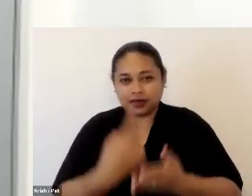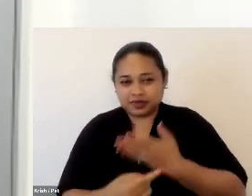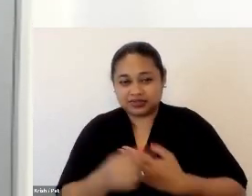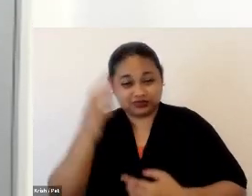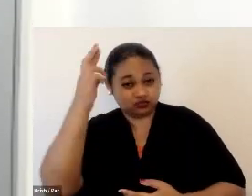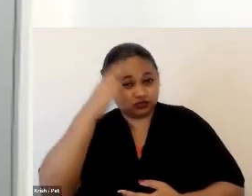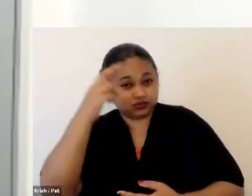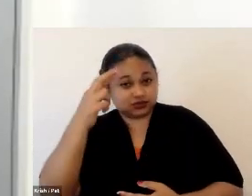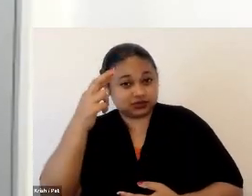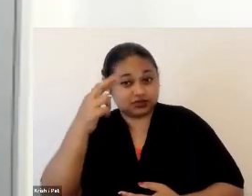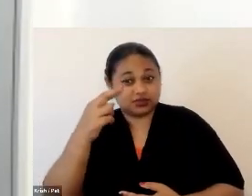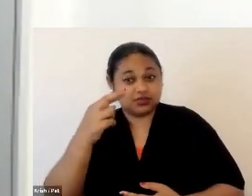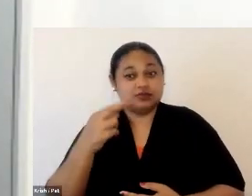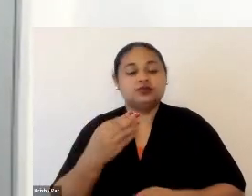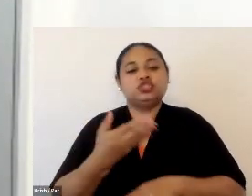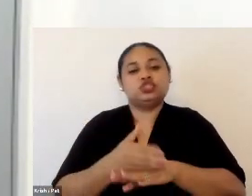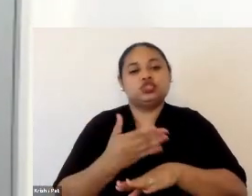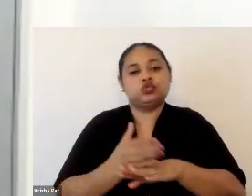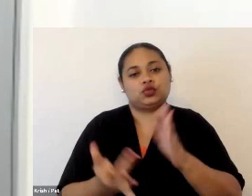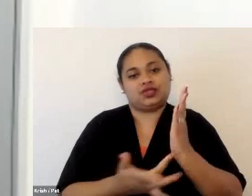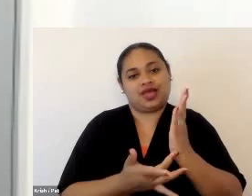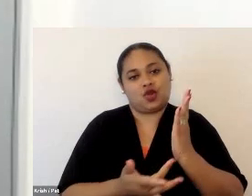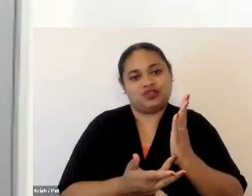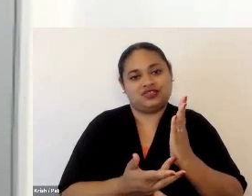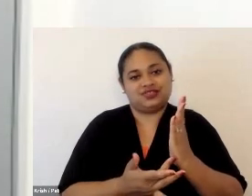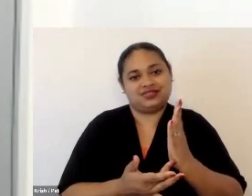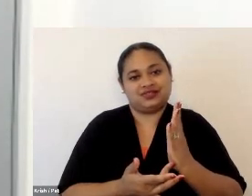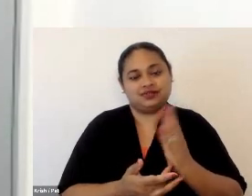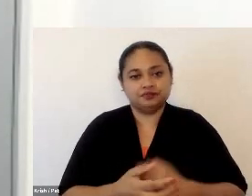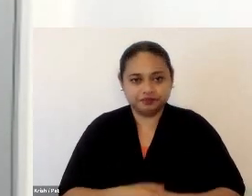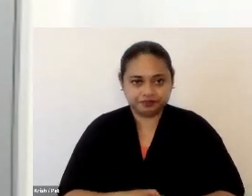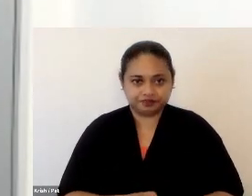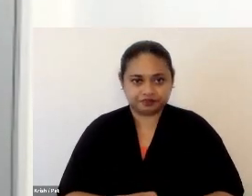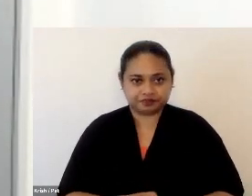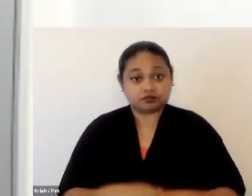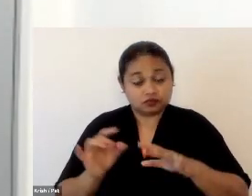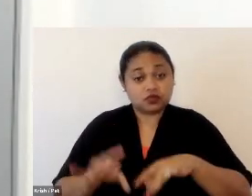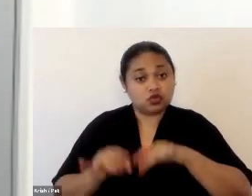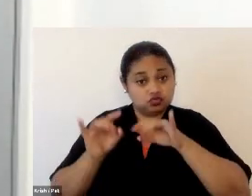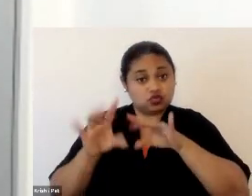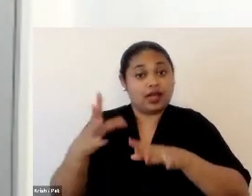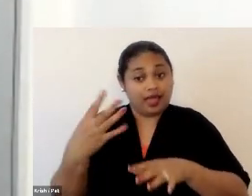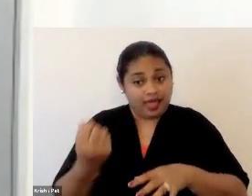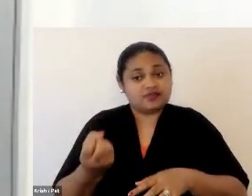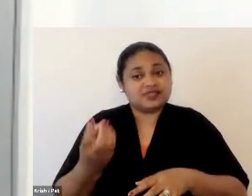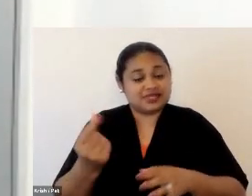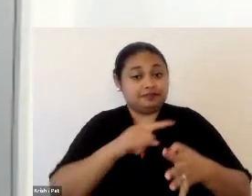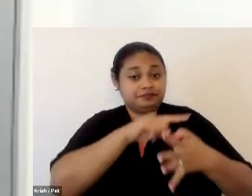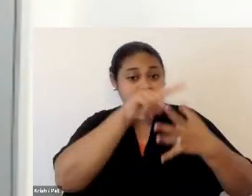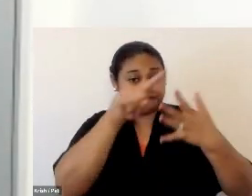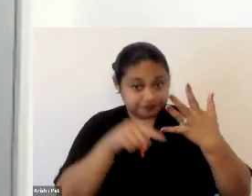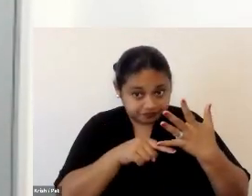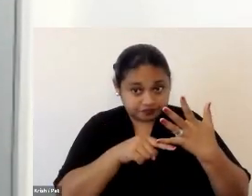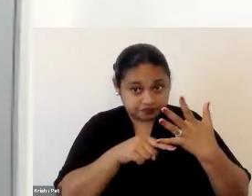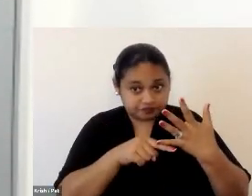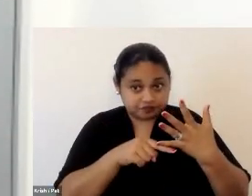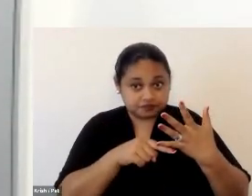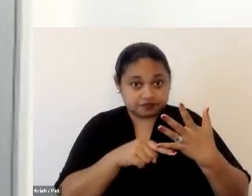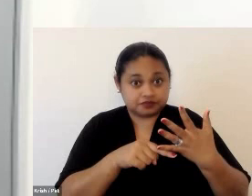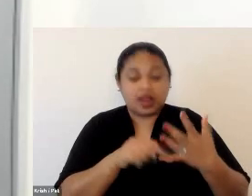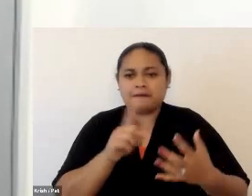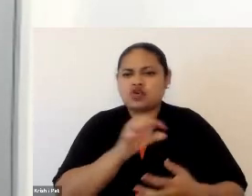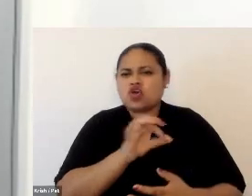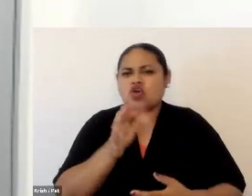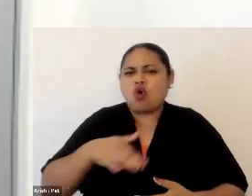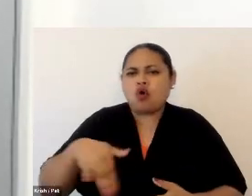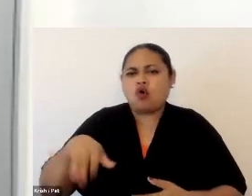that are emerging from new technologies. Australia has some elements in a strategy at the moment, but not all of